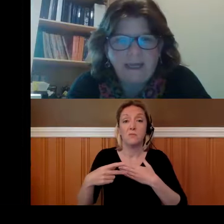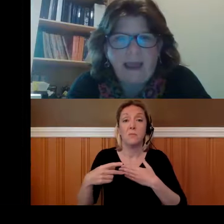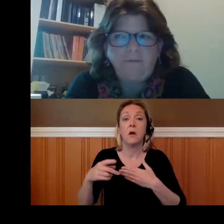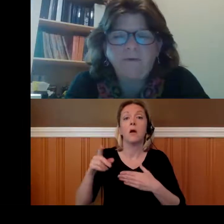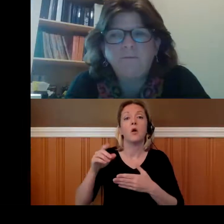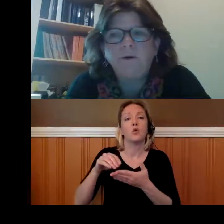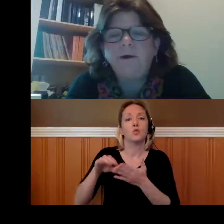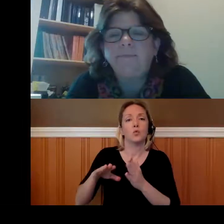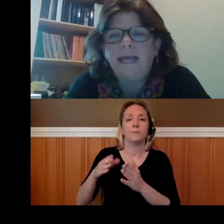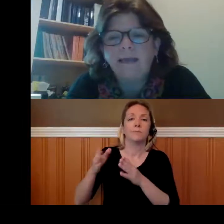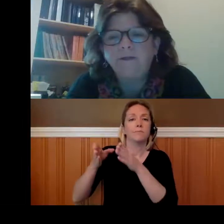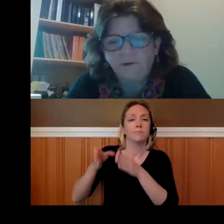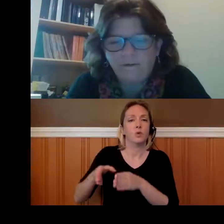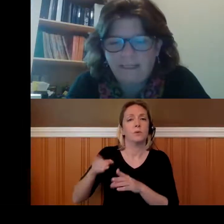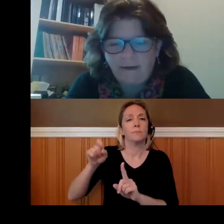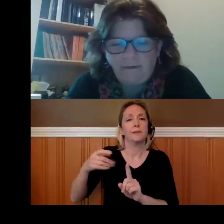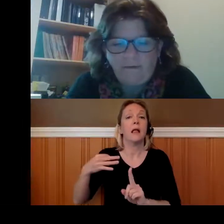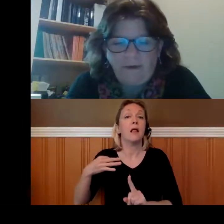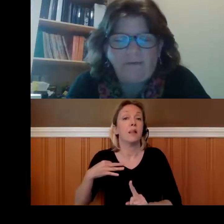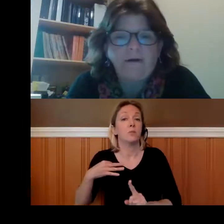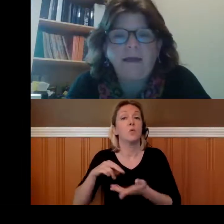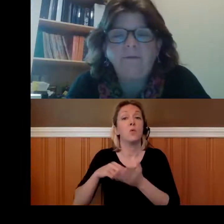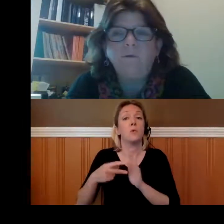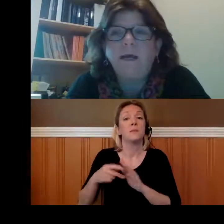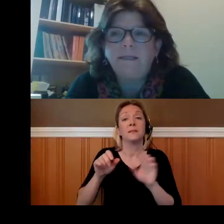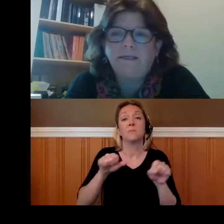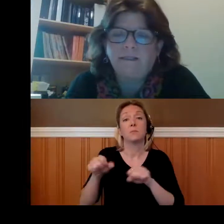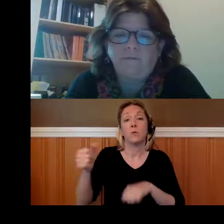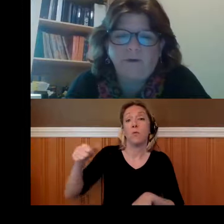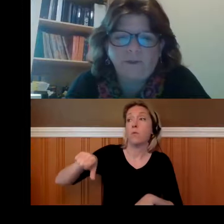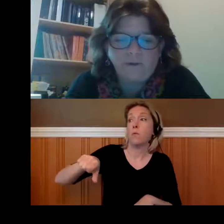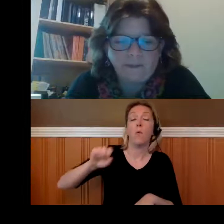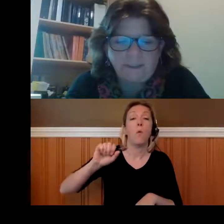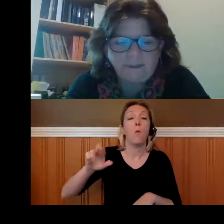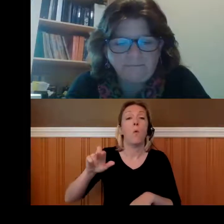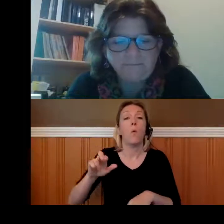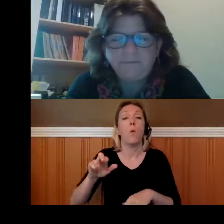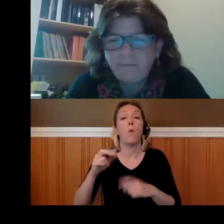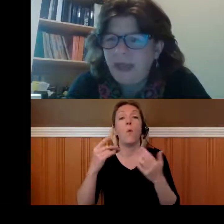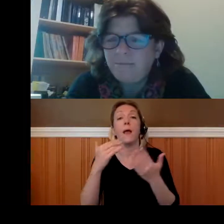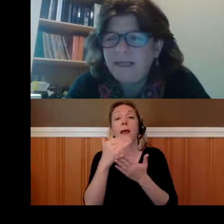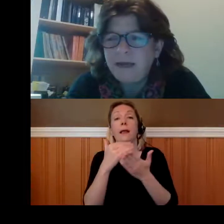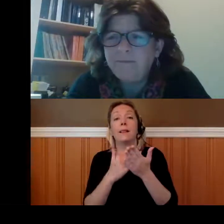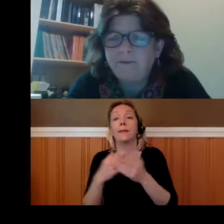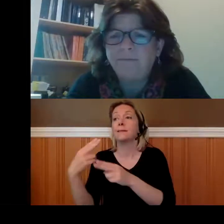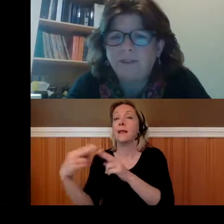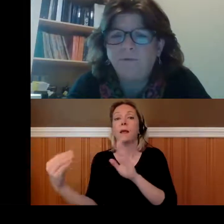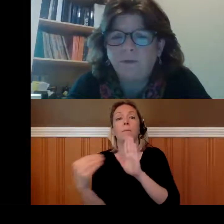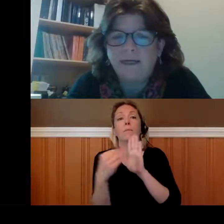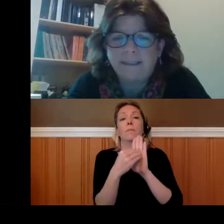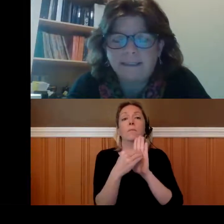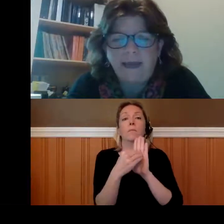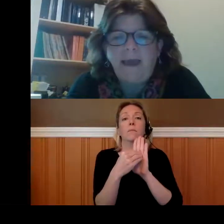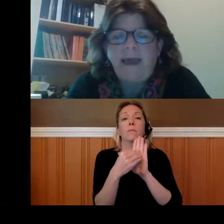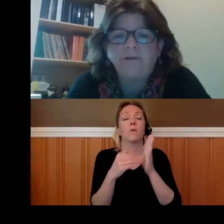And those programs can turn them down. There can be a waiting list for those services. And many times families don't realize